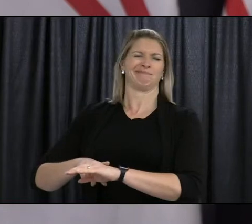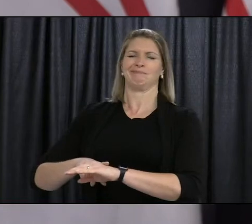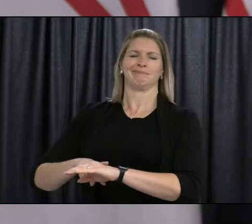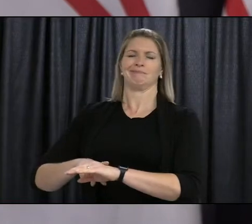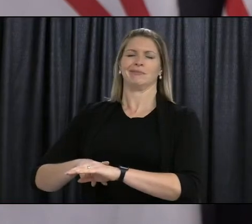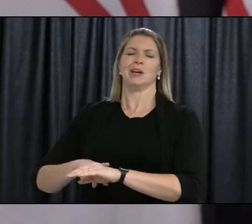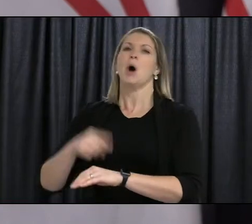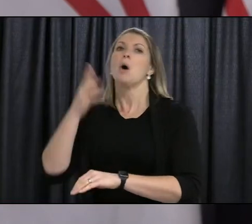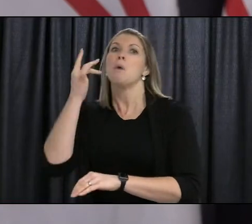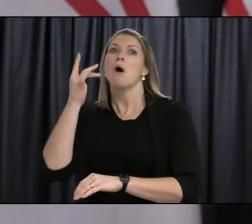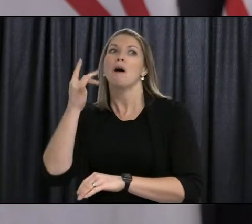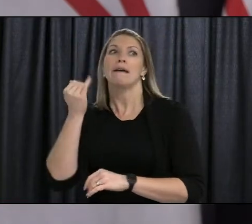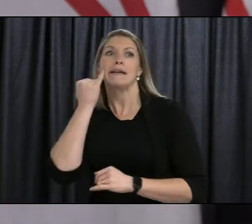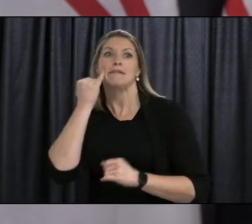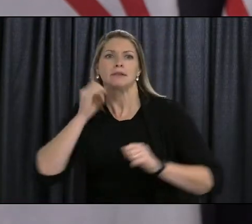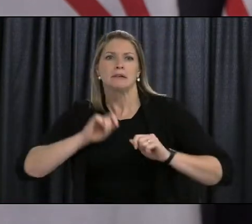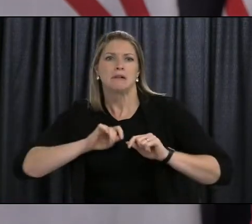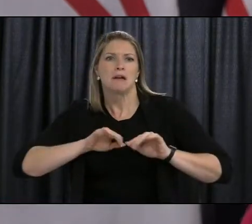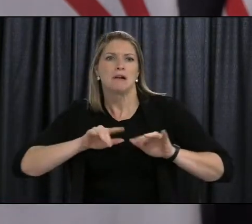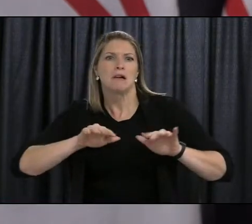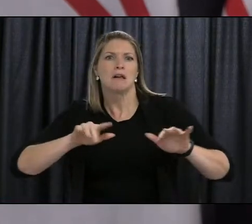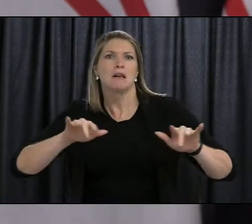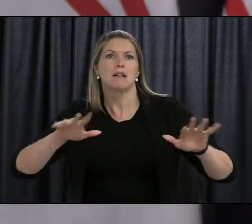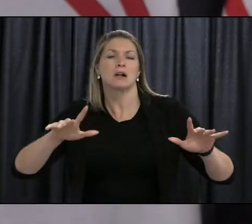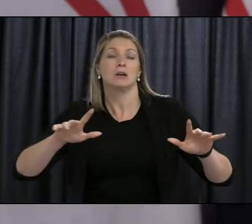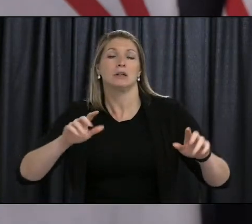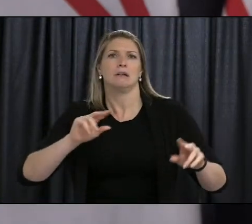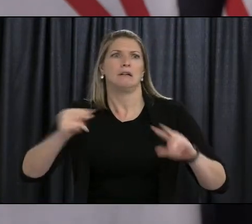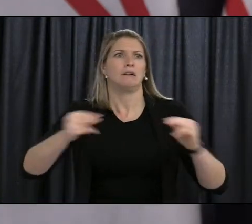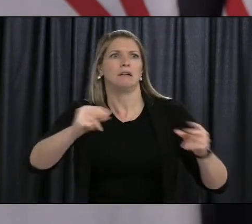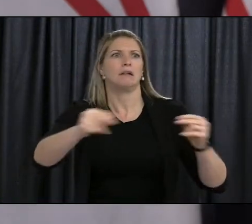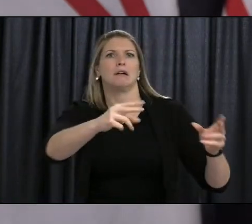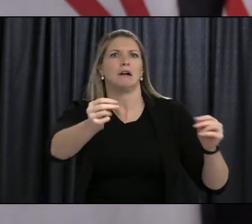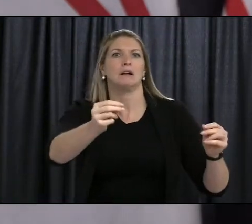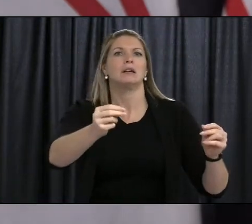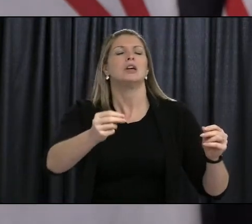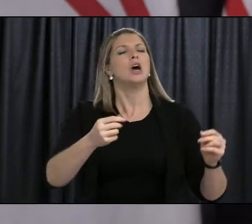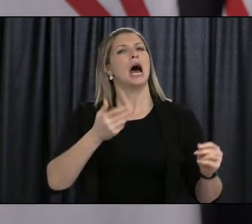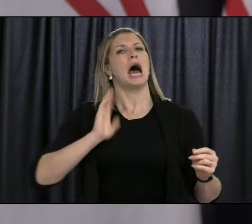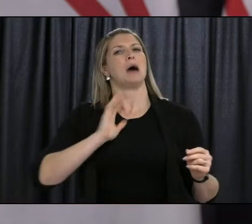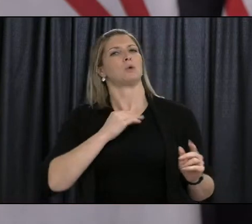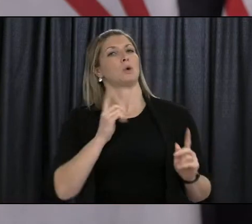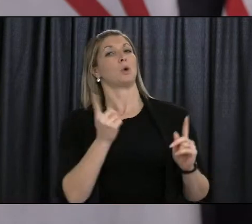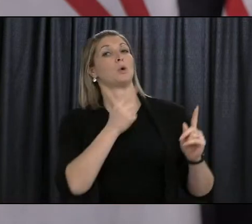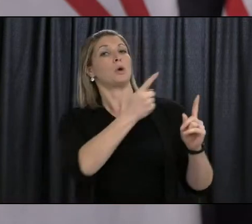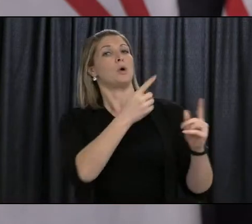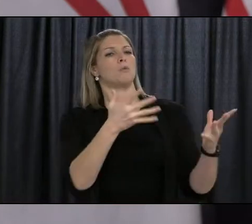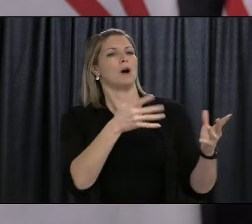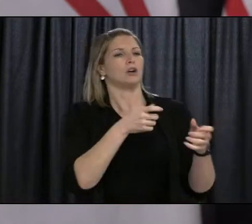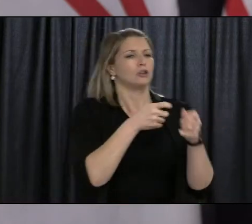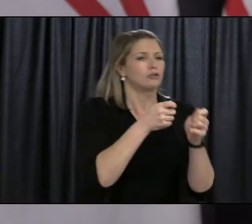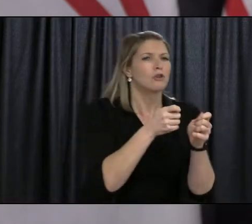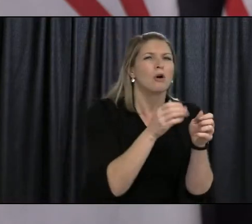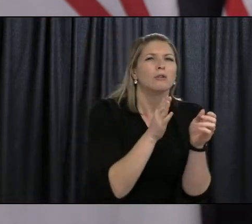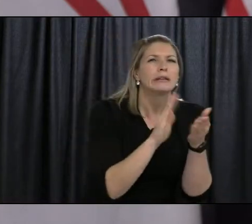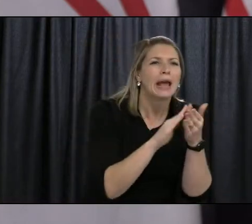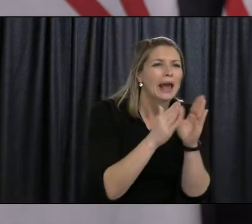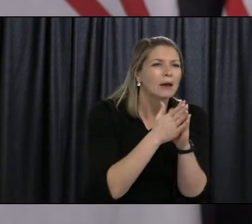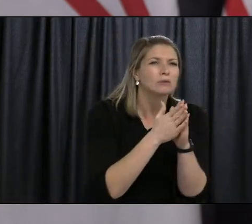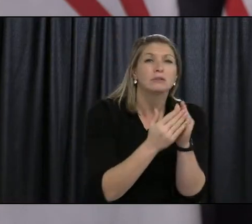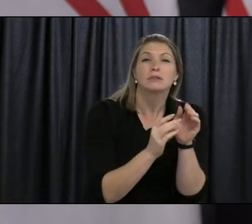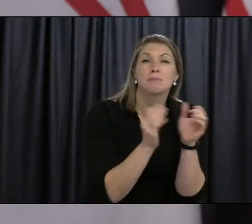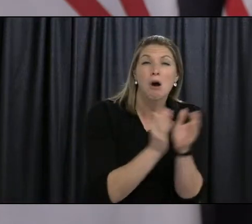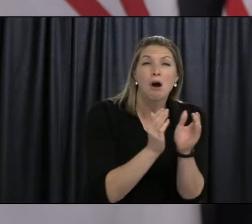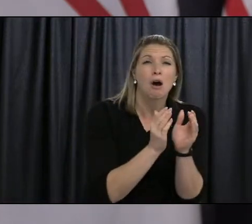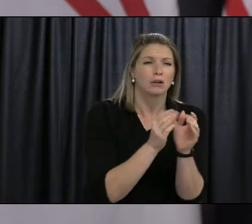spread of the virus in the province. Our goal is community or regional restrictions to contain any isolated clusters that